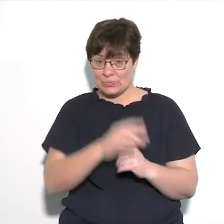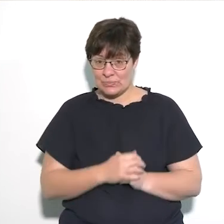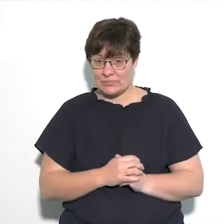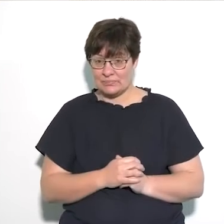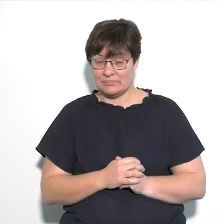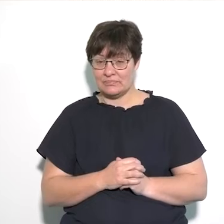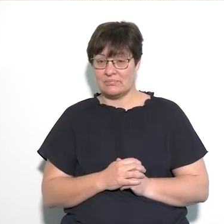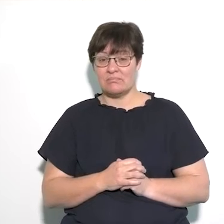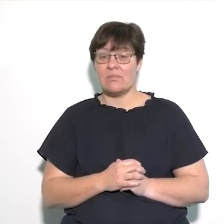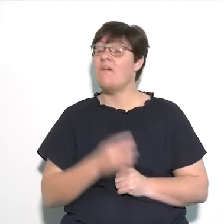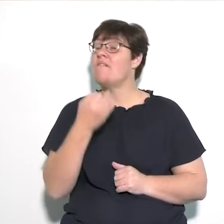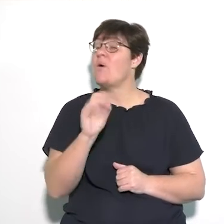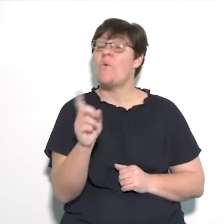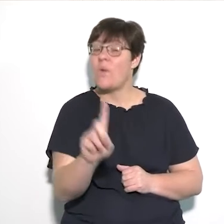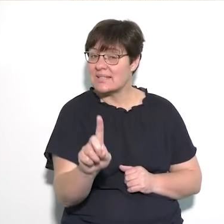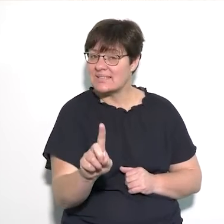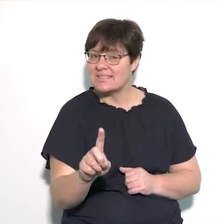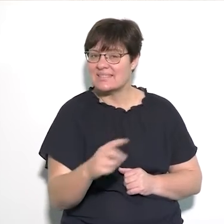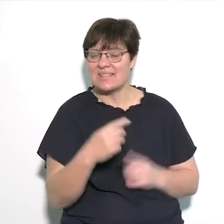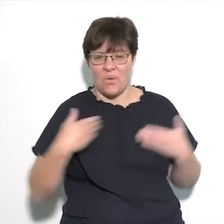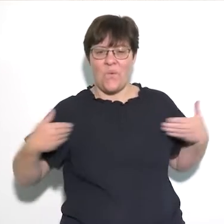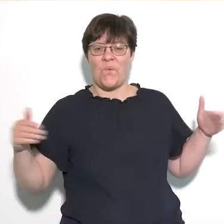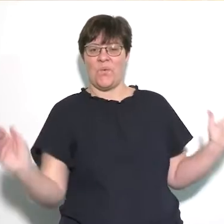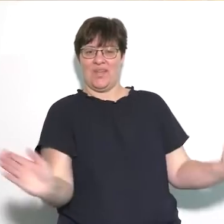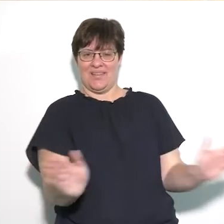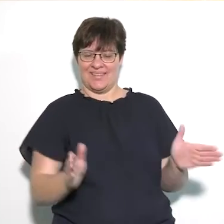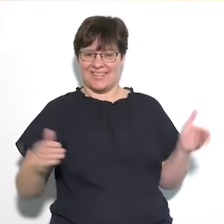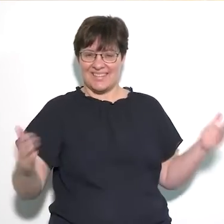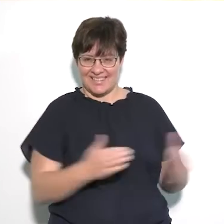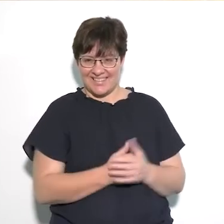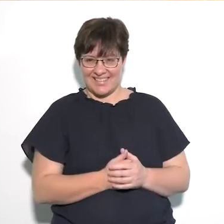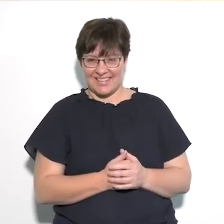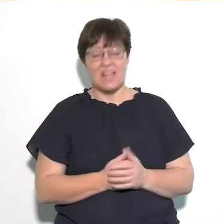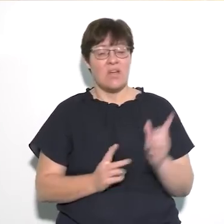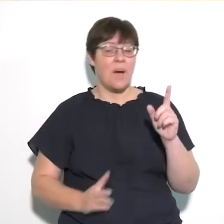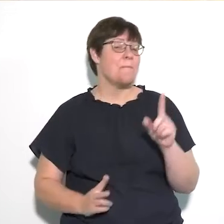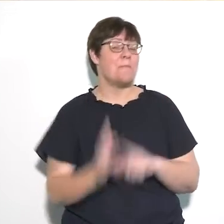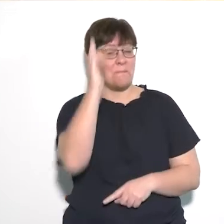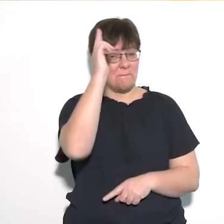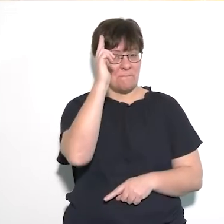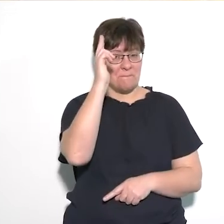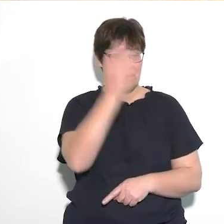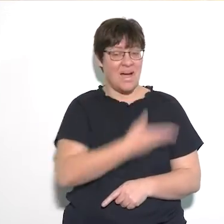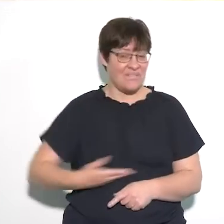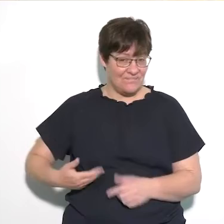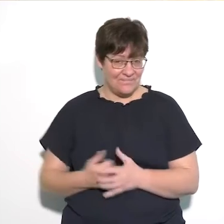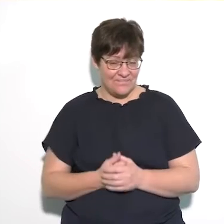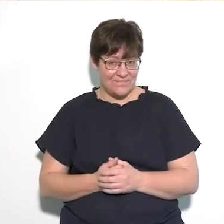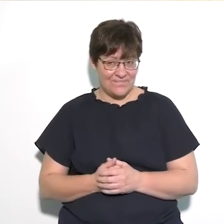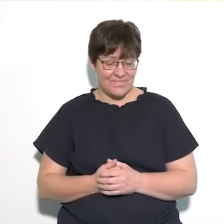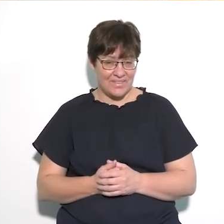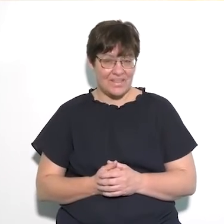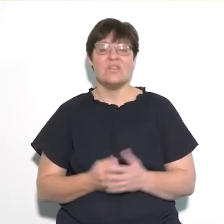two pieces are for your two wings. I've just taken a paper plate and cut it in